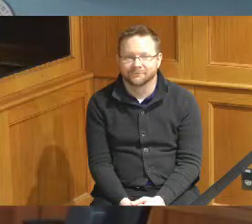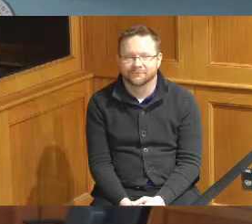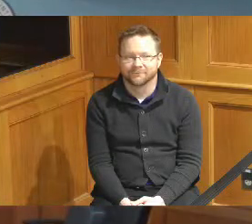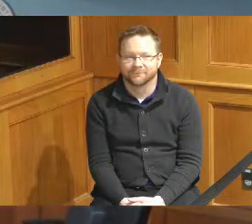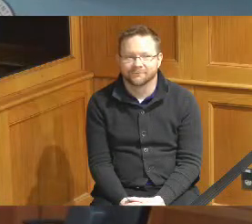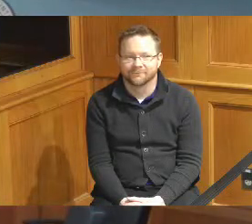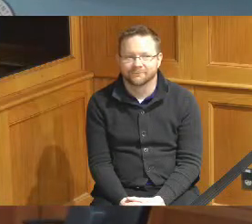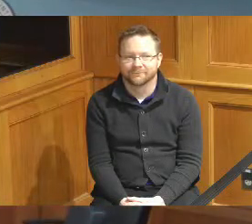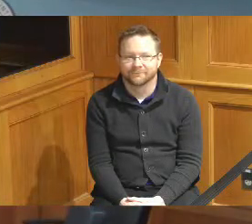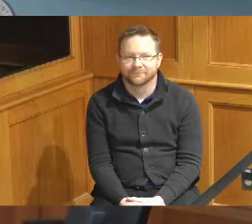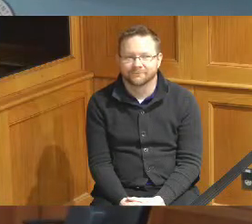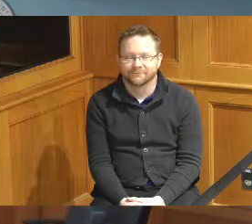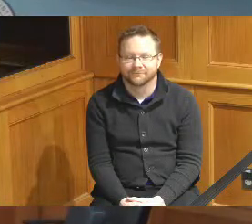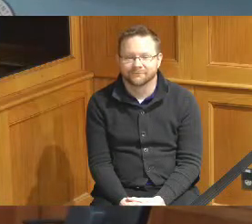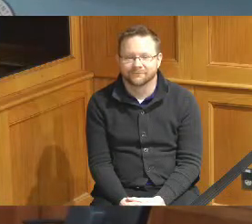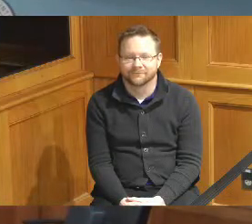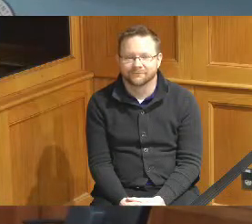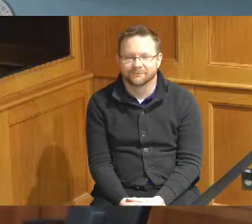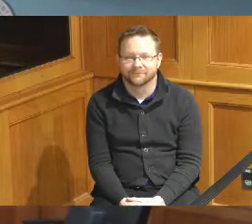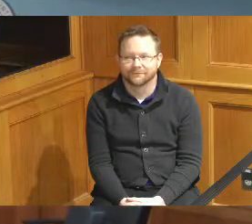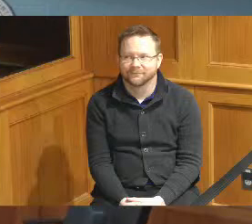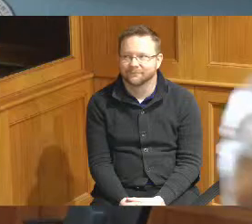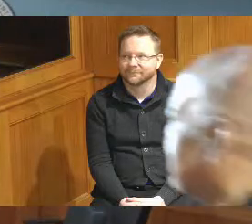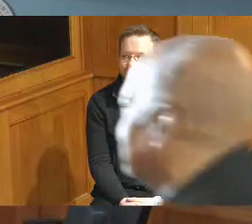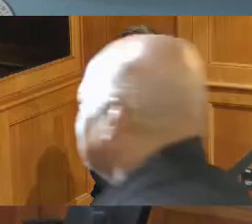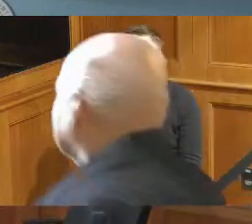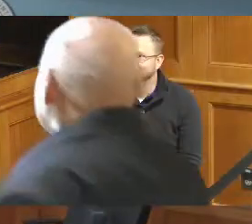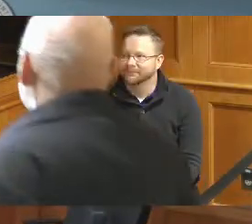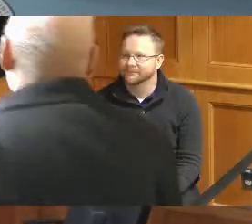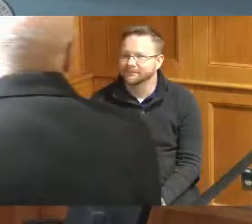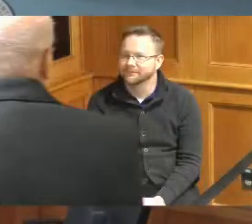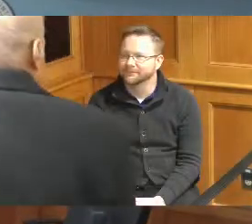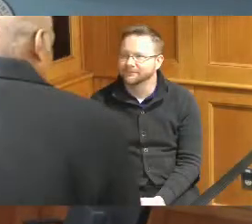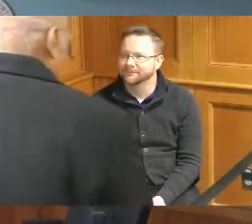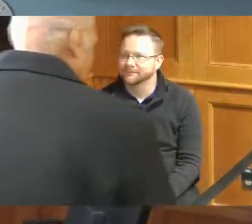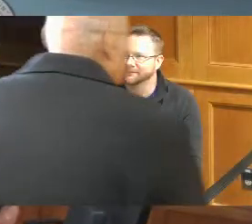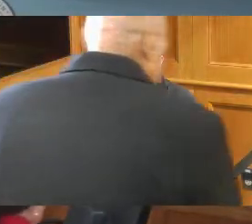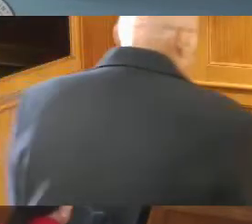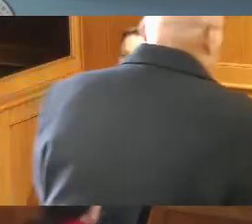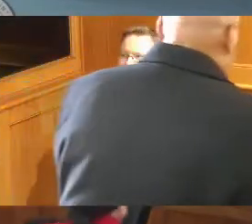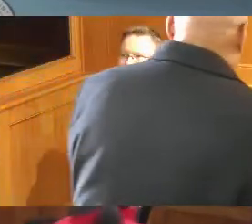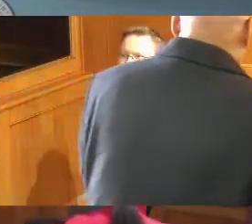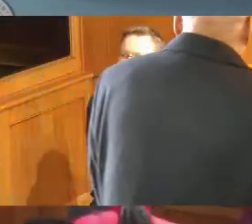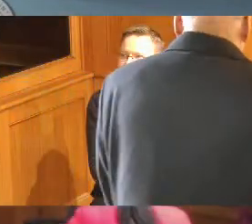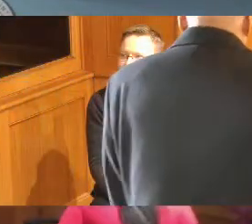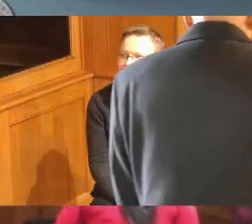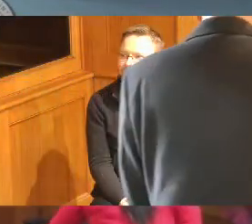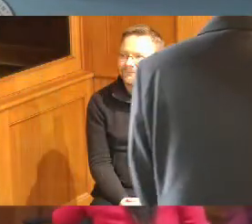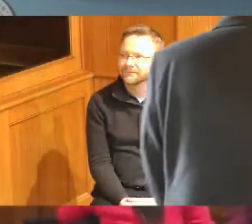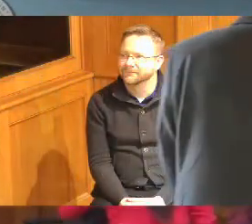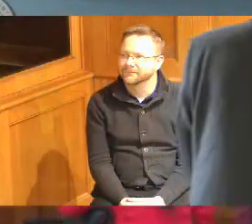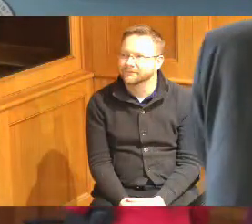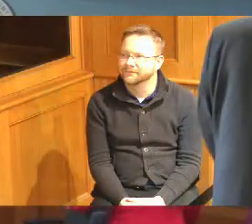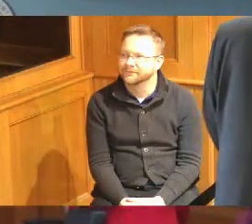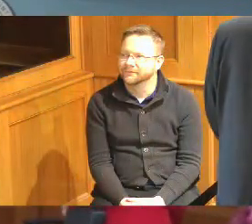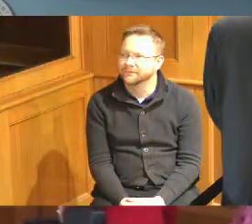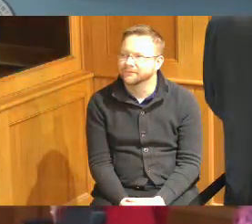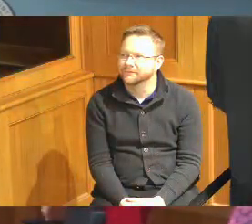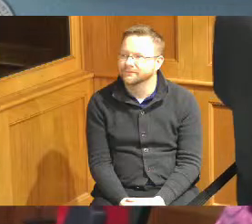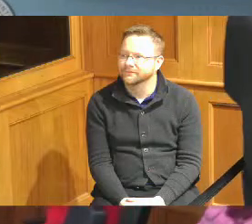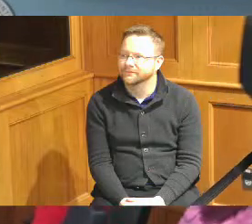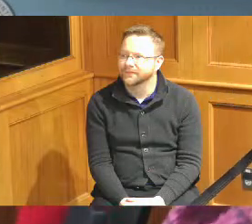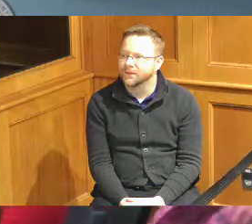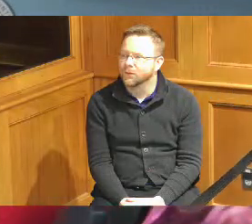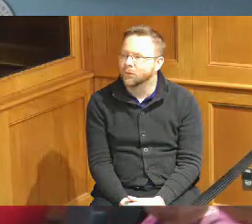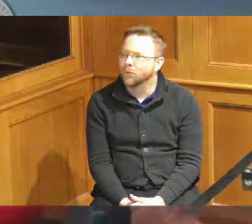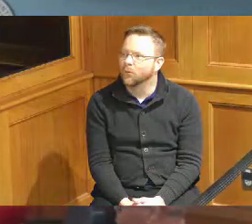Oh, you'll take this one? Oh, we got room on this. Thank you. Go that way.